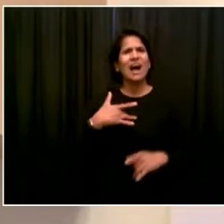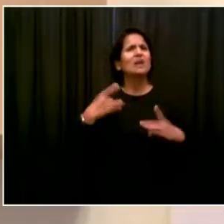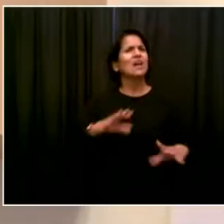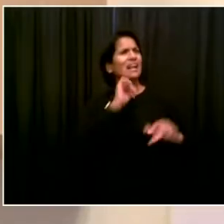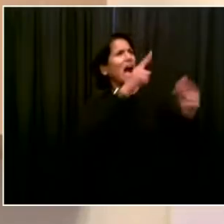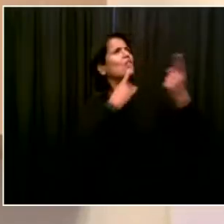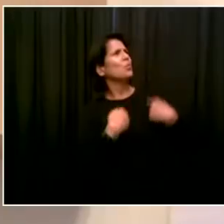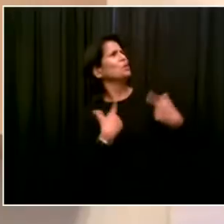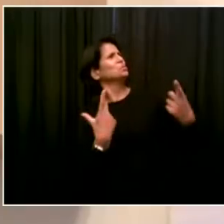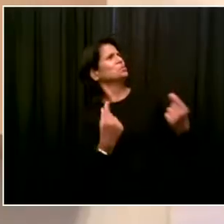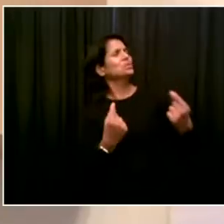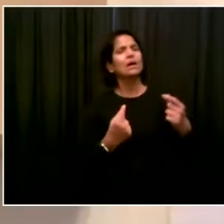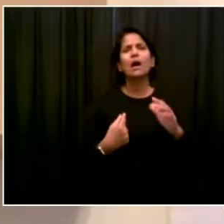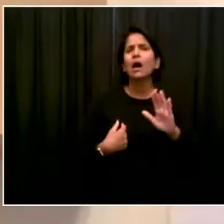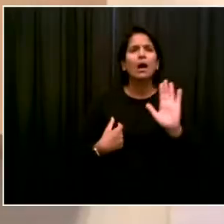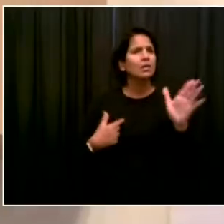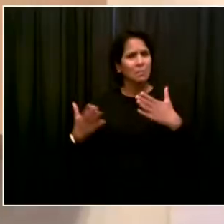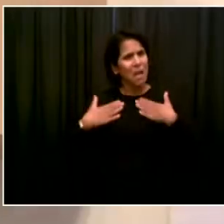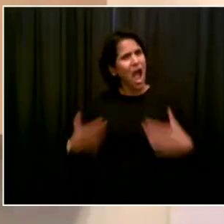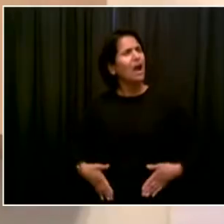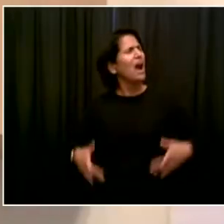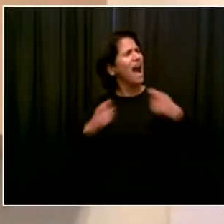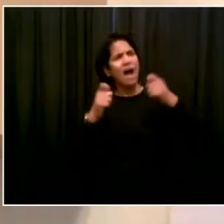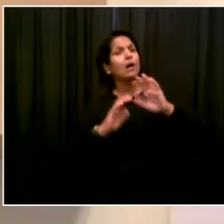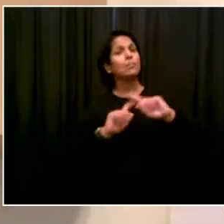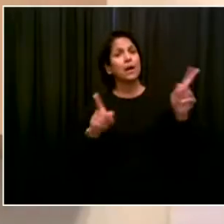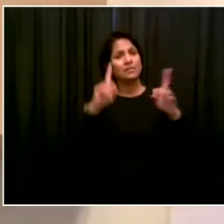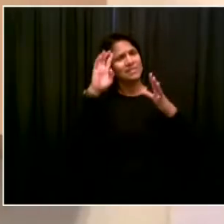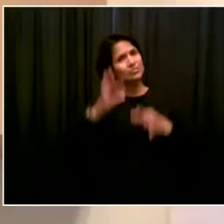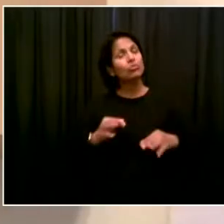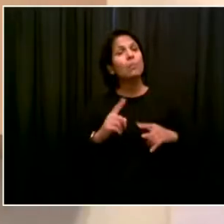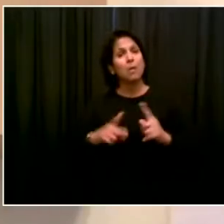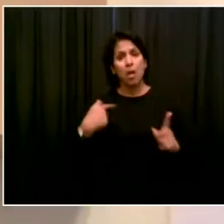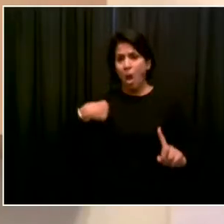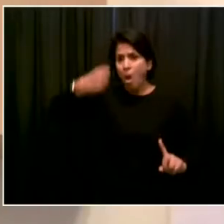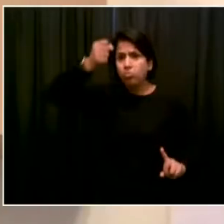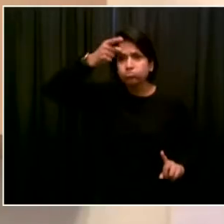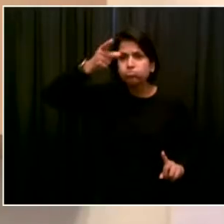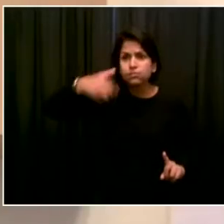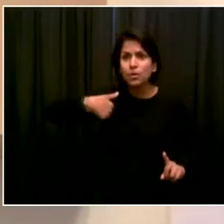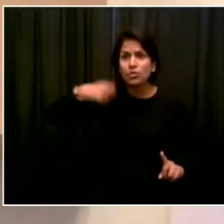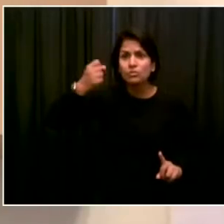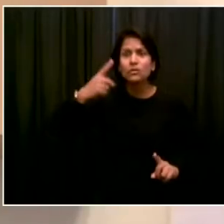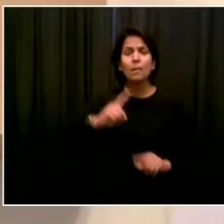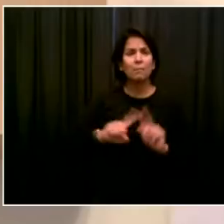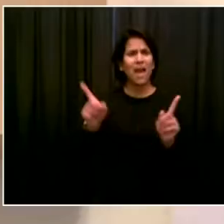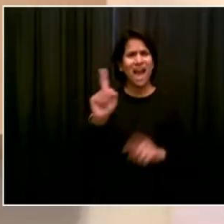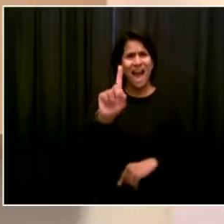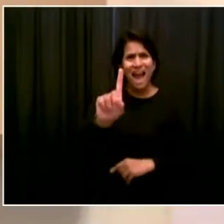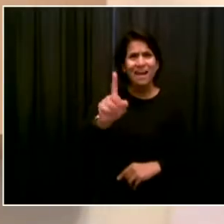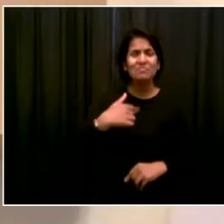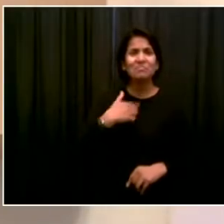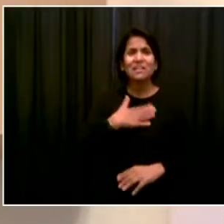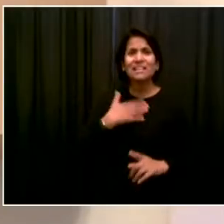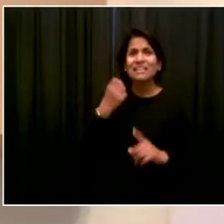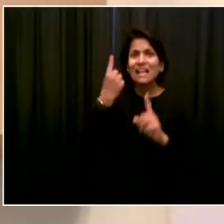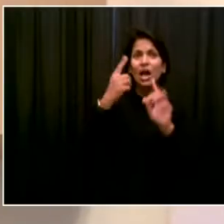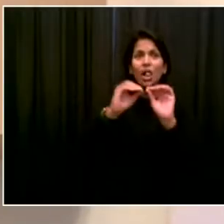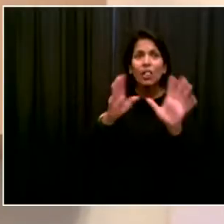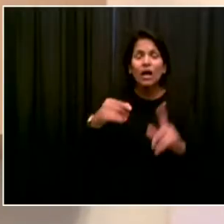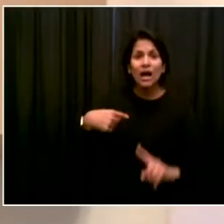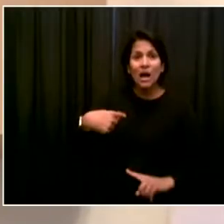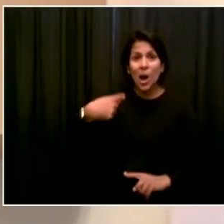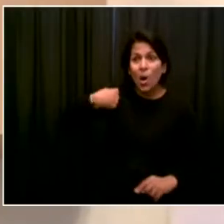ourselves, and we've looked at the science. We've looked at how much billions of people getting this vaccine, over